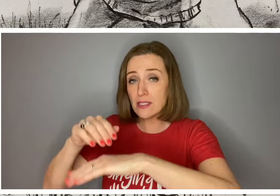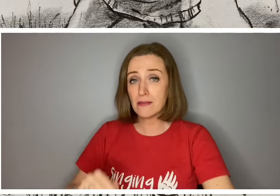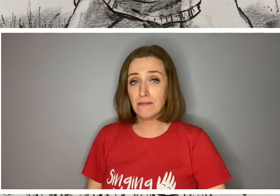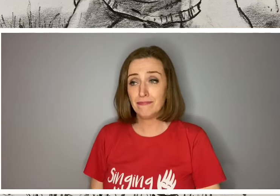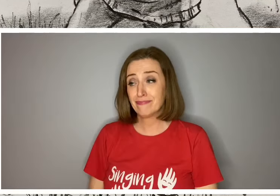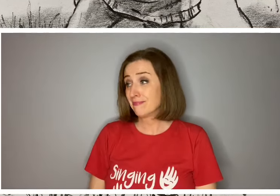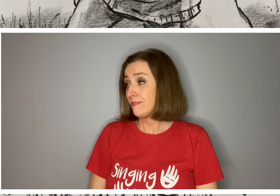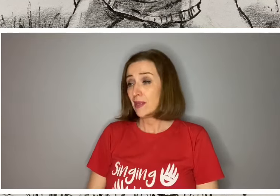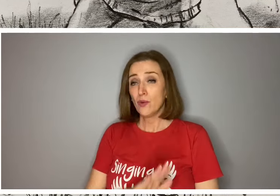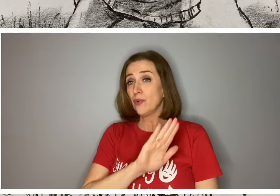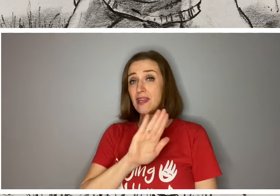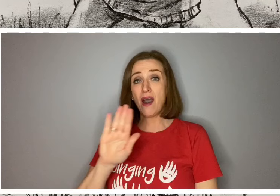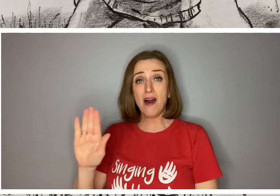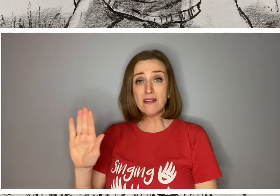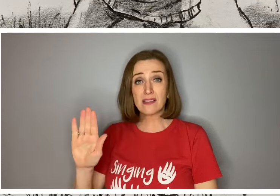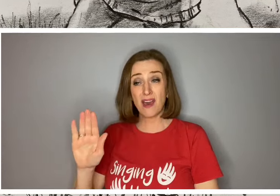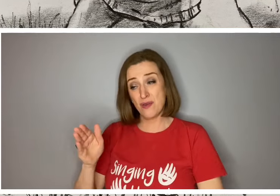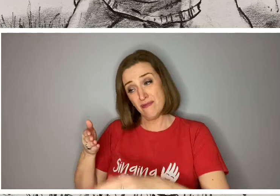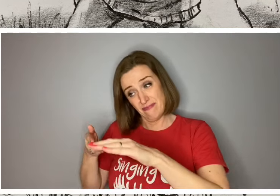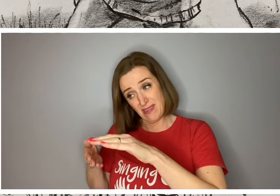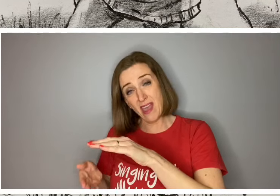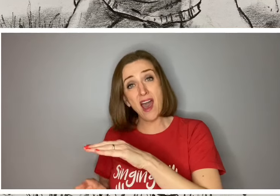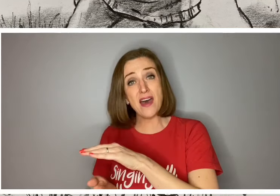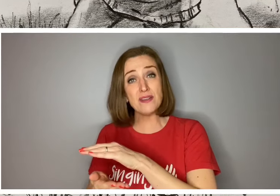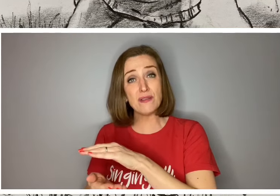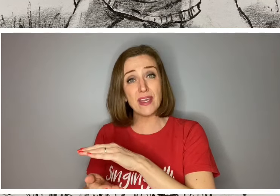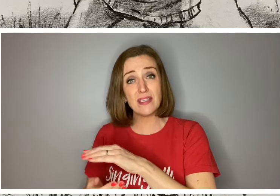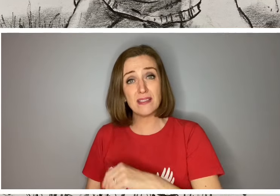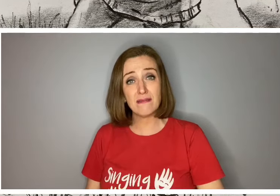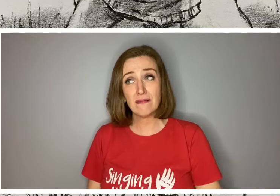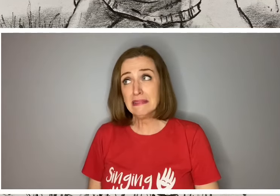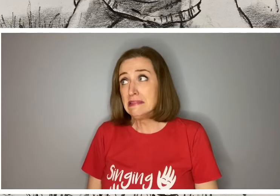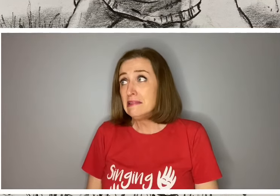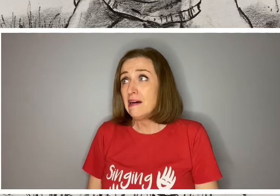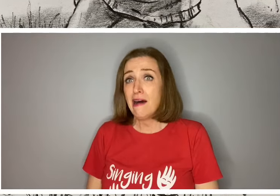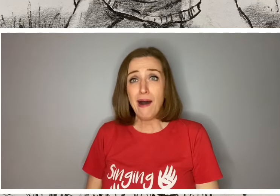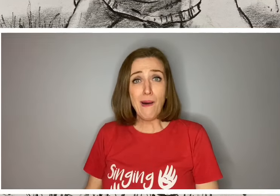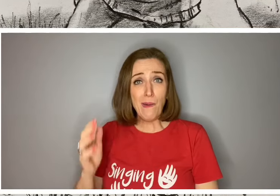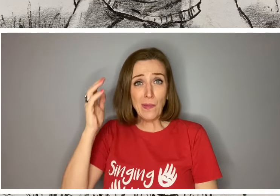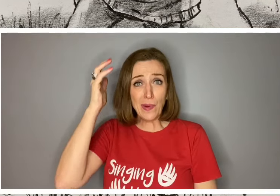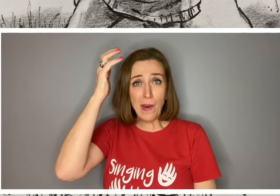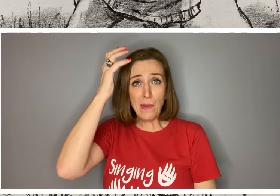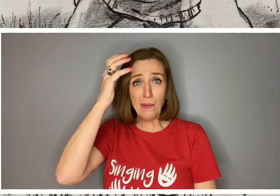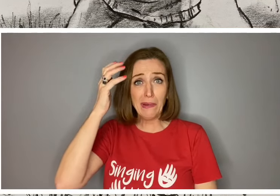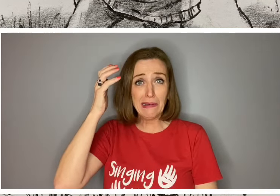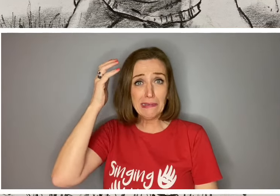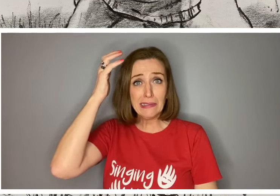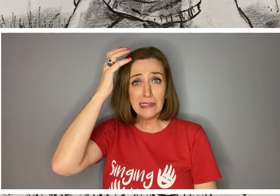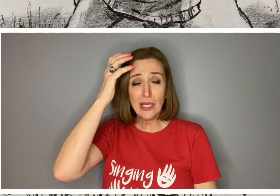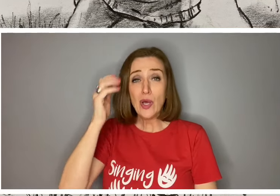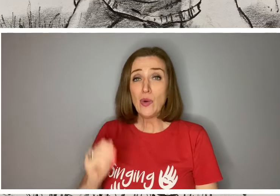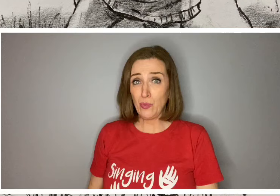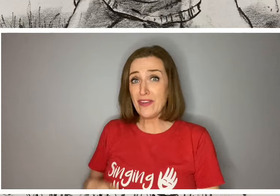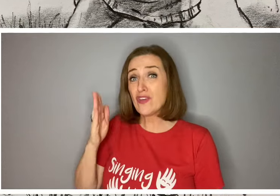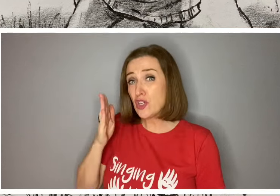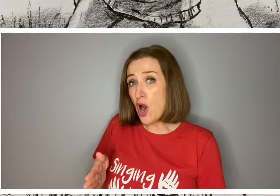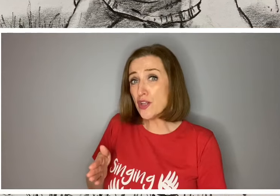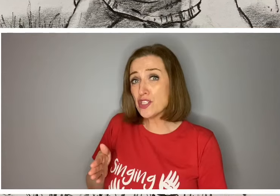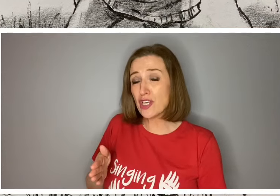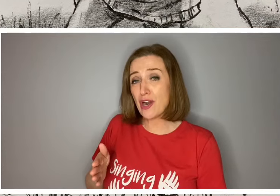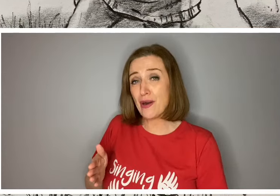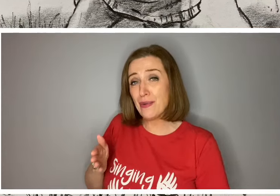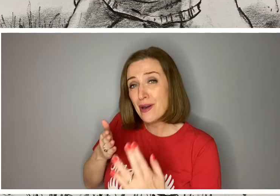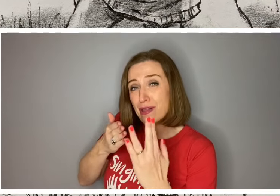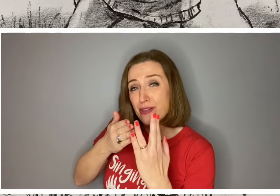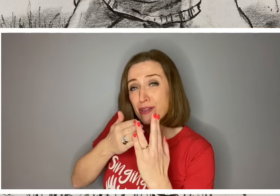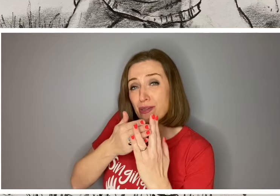it. We can't go under it. Oh no, we've got to